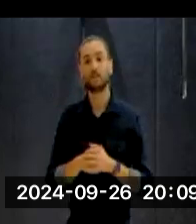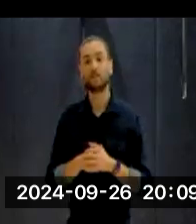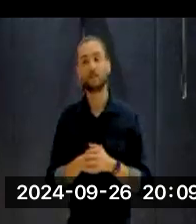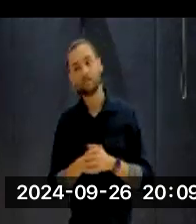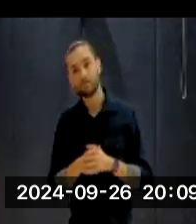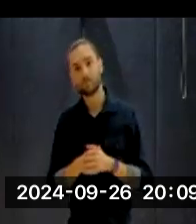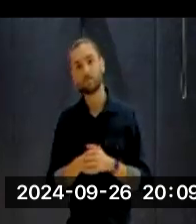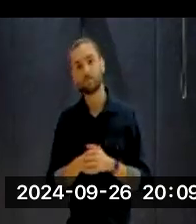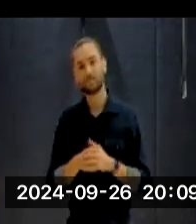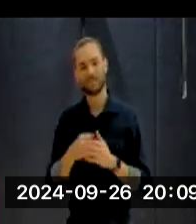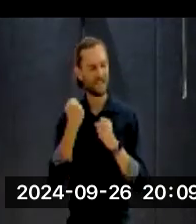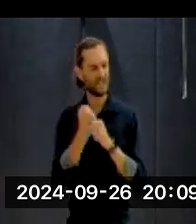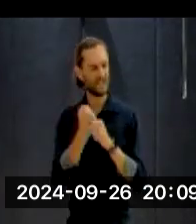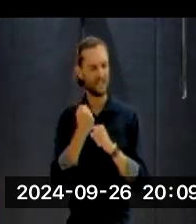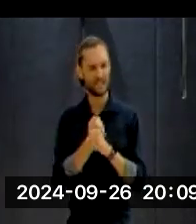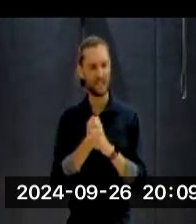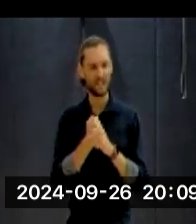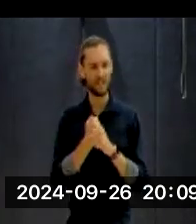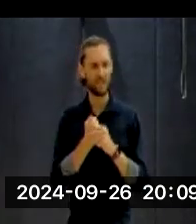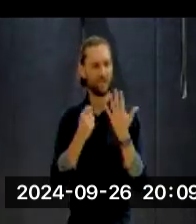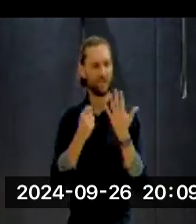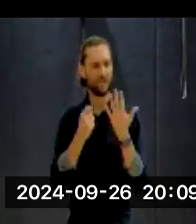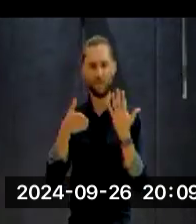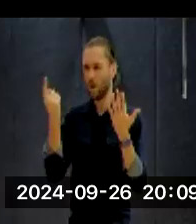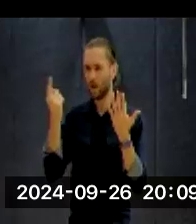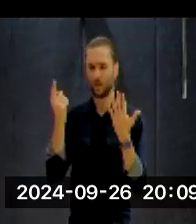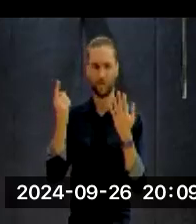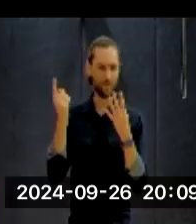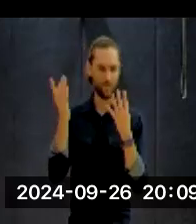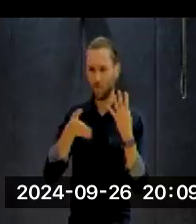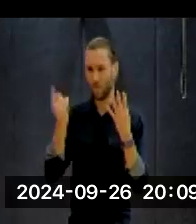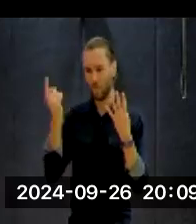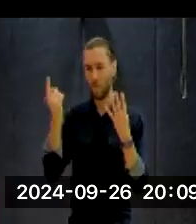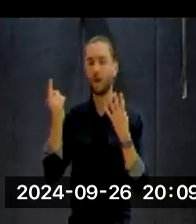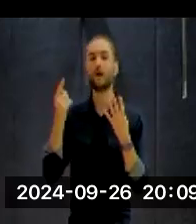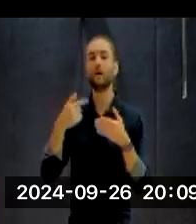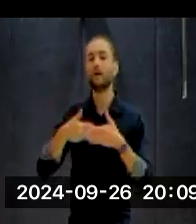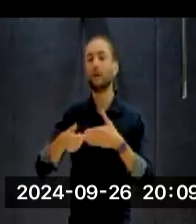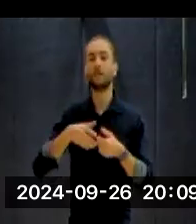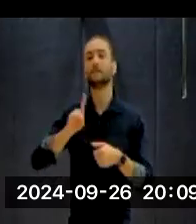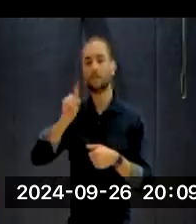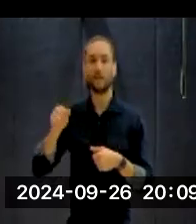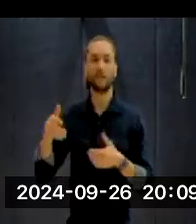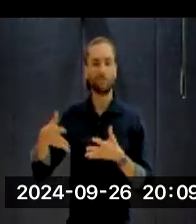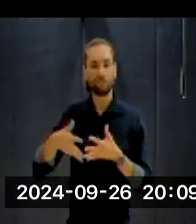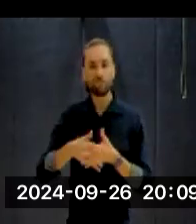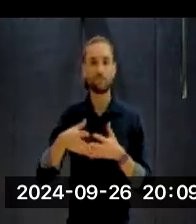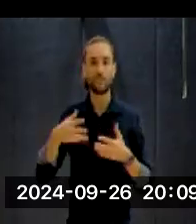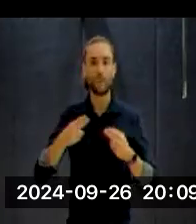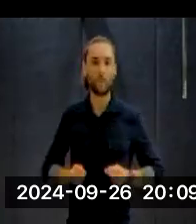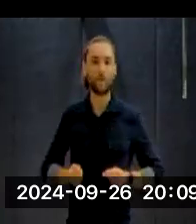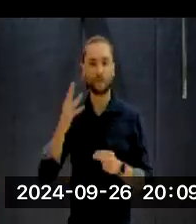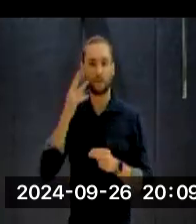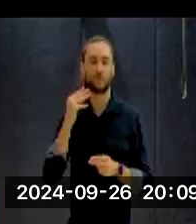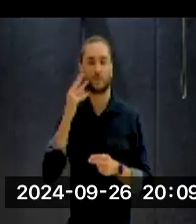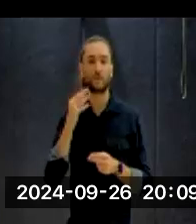I think the statistic is 1 in 5 or 1 in 4. Disability is a part of the human experience, and there's a lot